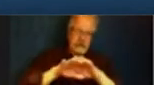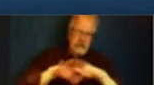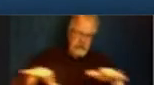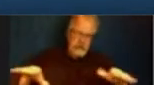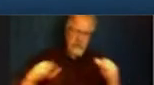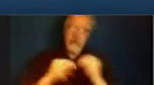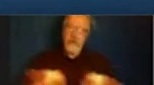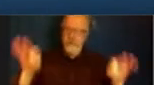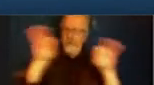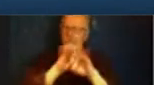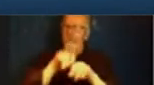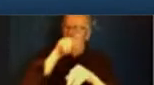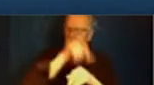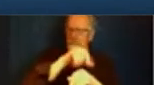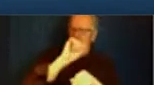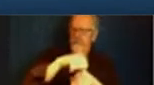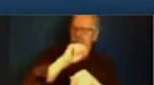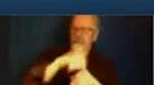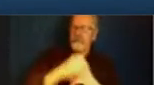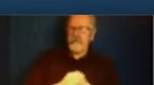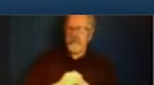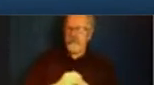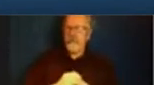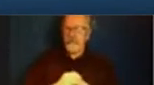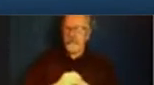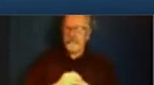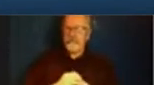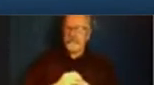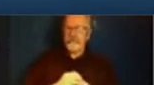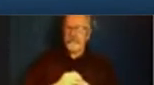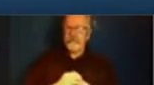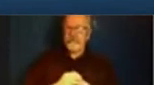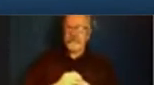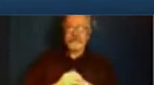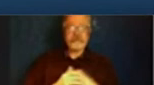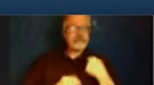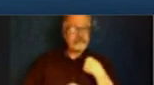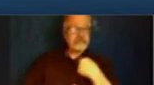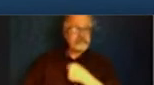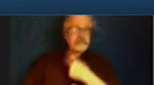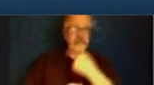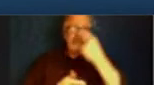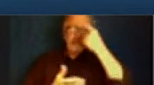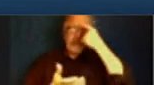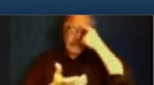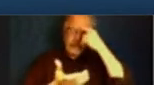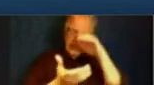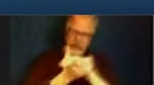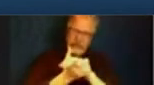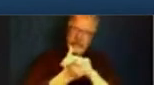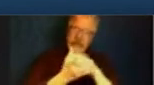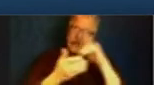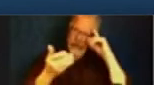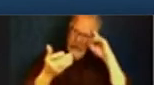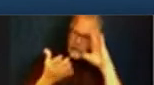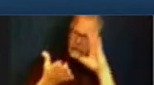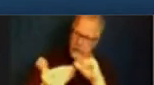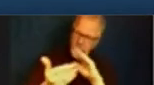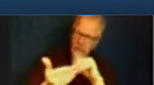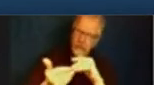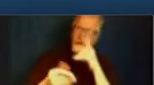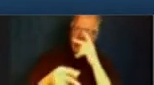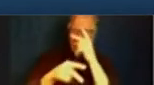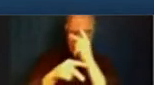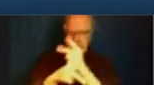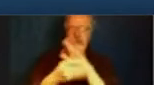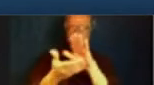It is our firm and stalwart expectation that we will keep our schools open. We